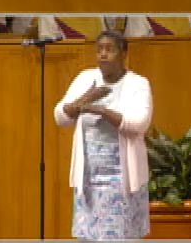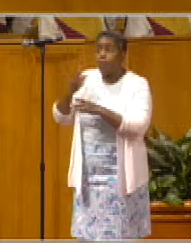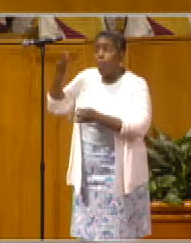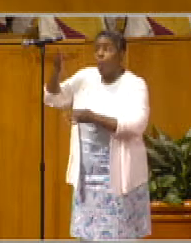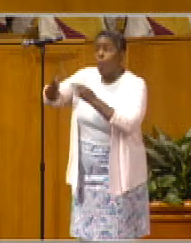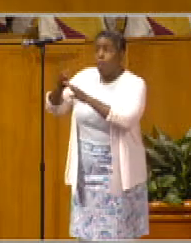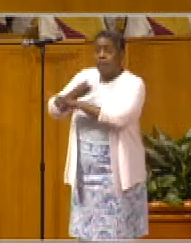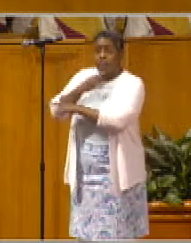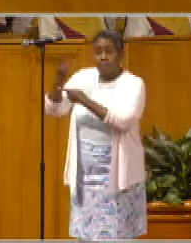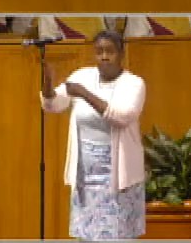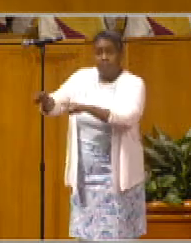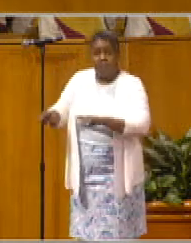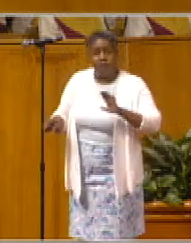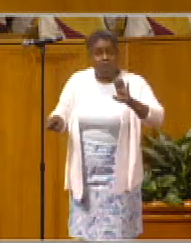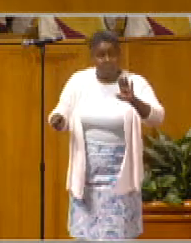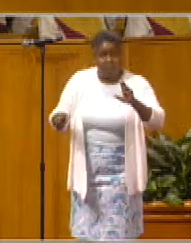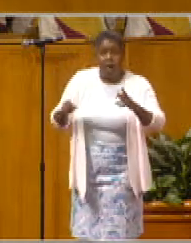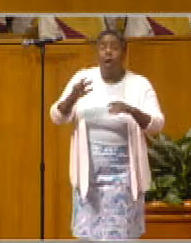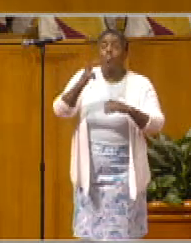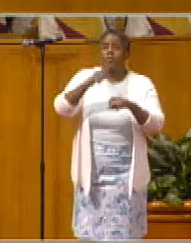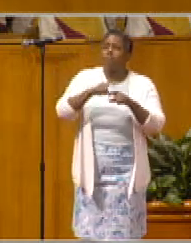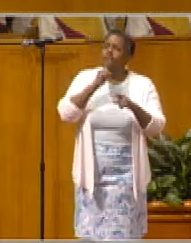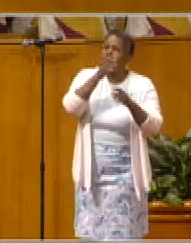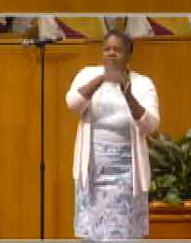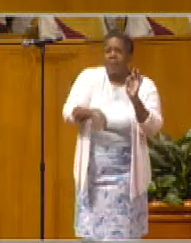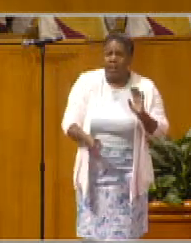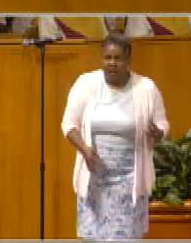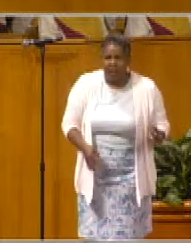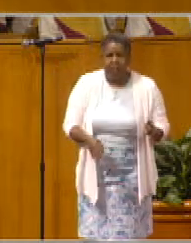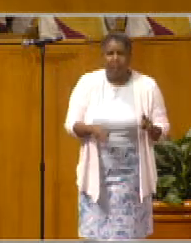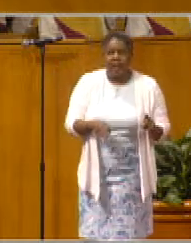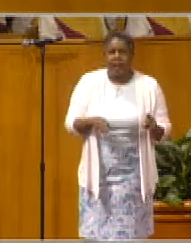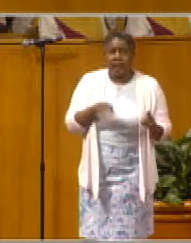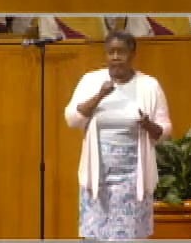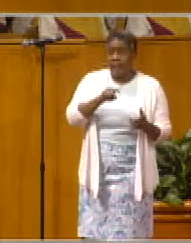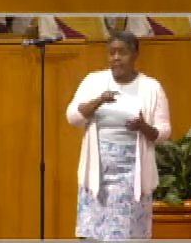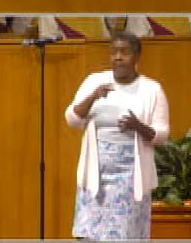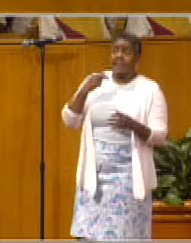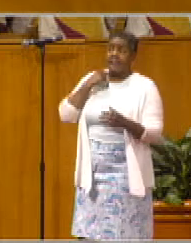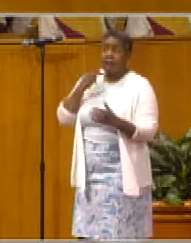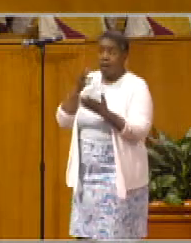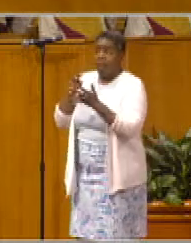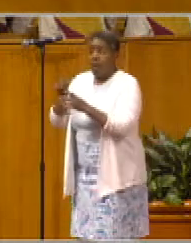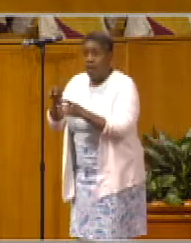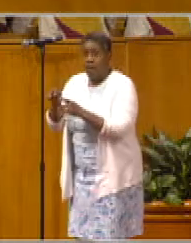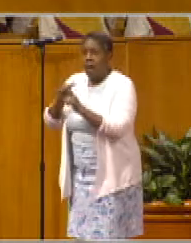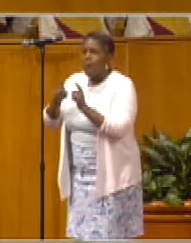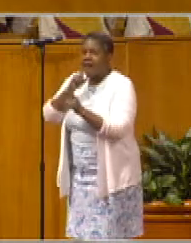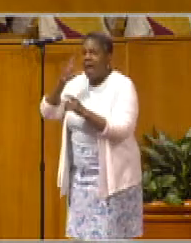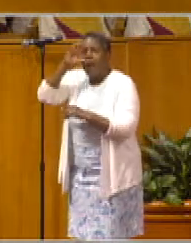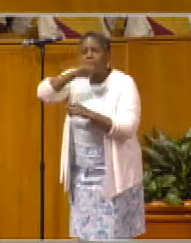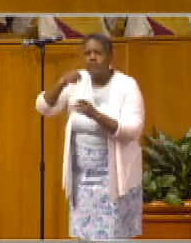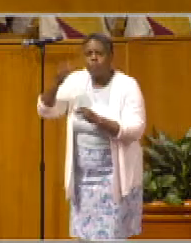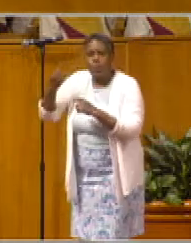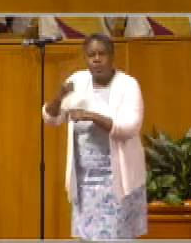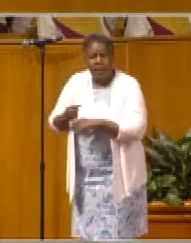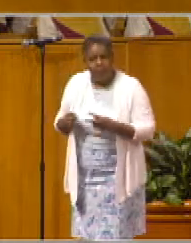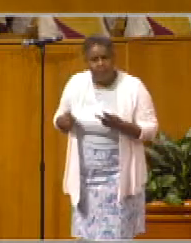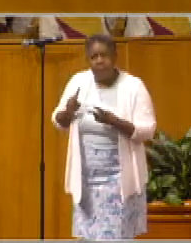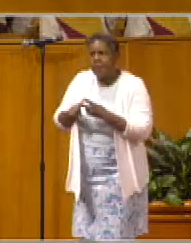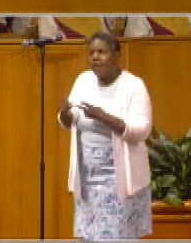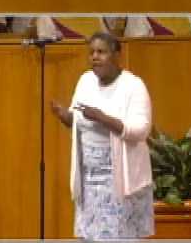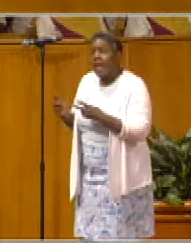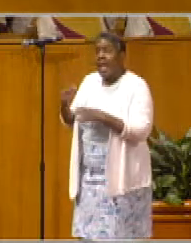date. Okay, you ain't catch it? I'm gonna make it real simple. He was shipwrecked, but he didn't miss his court date. He